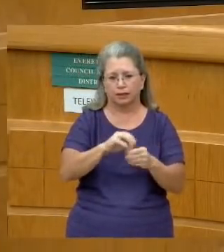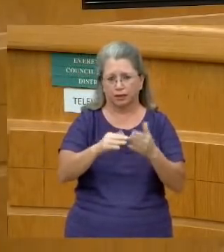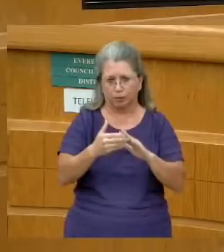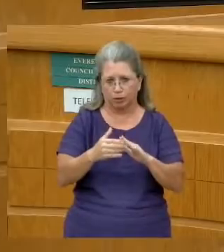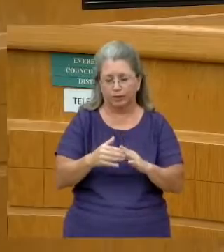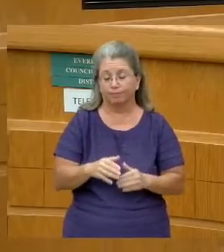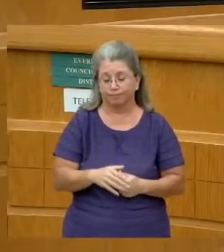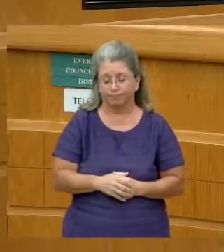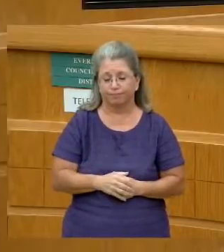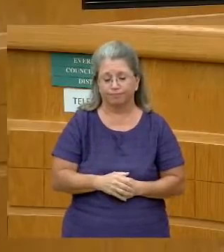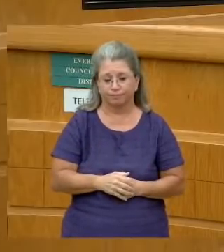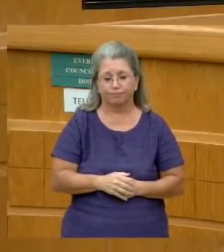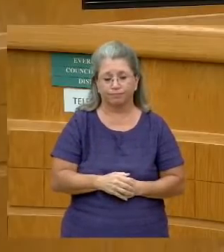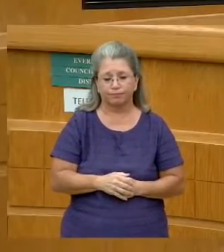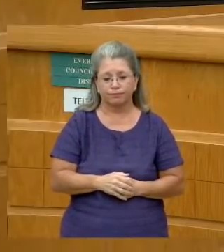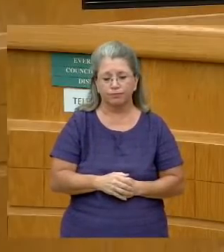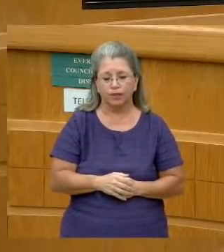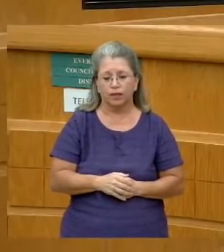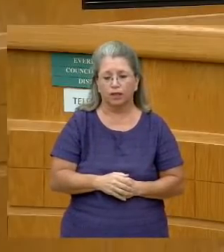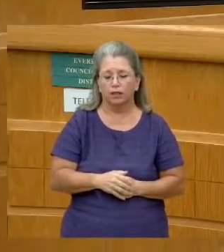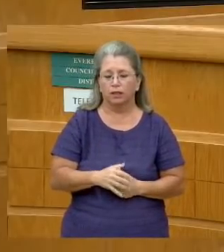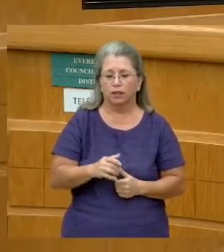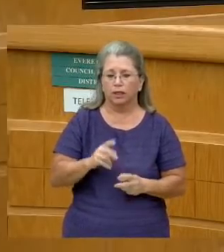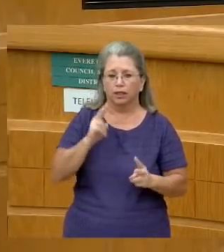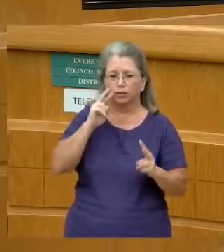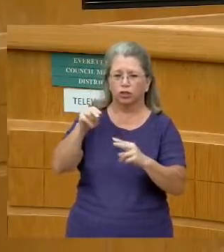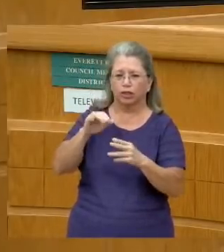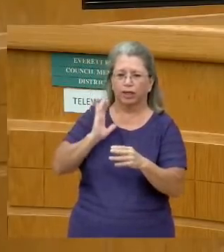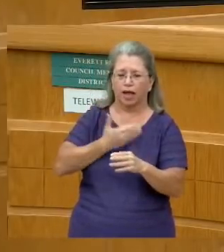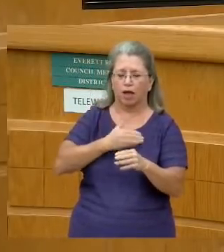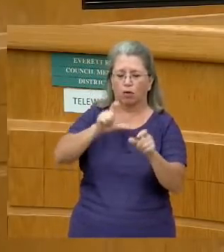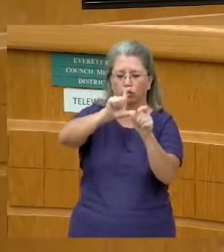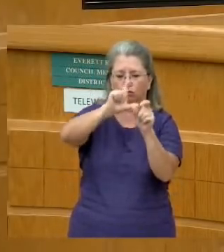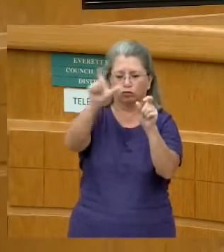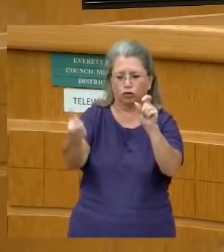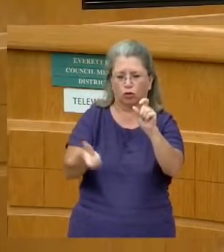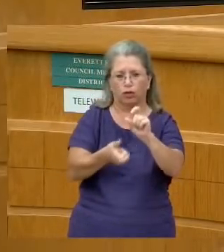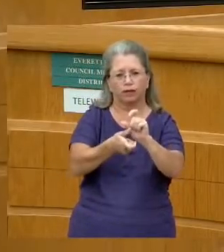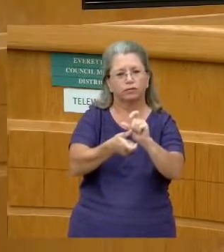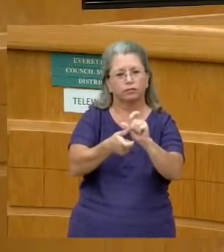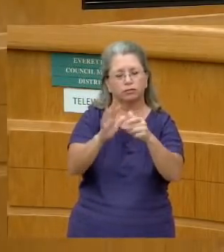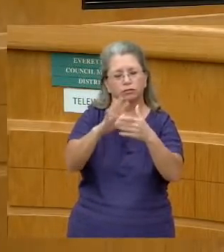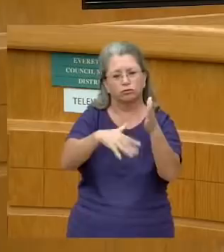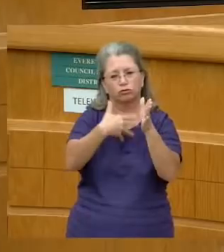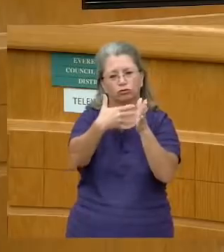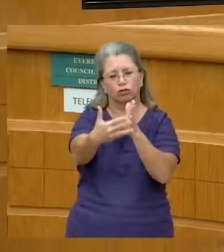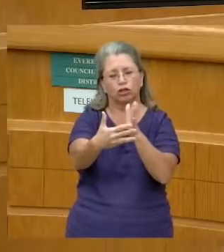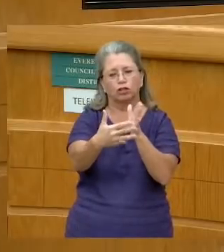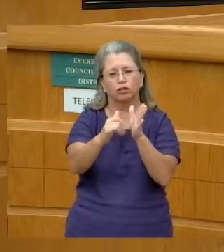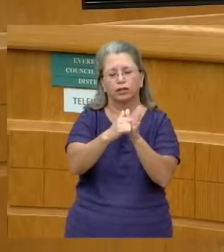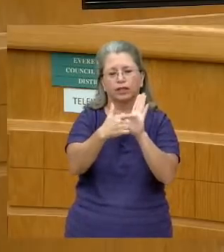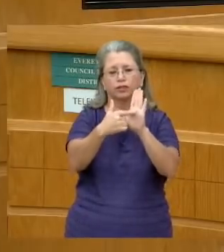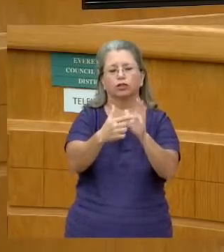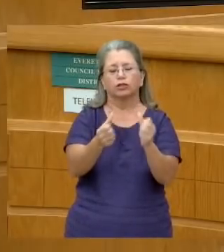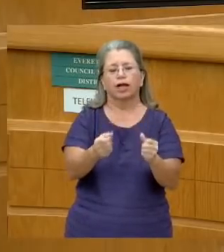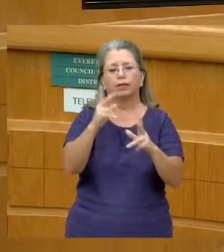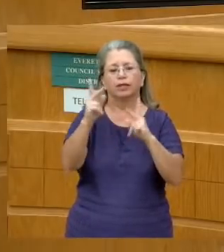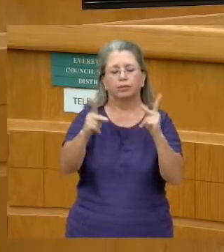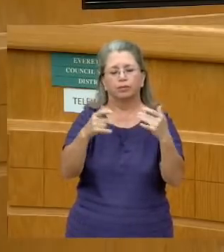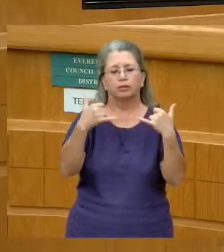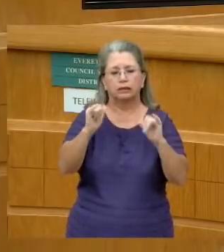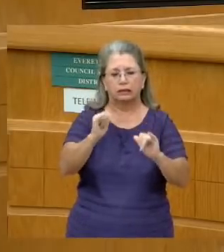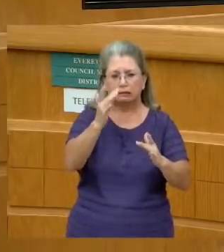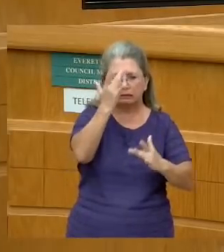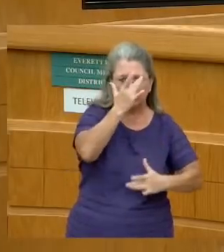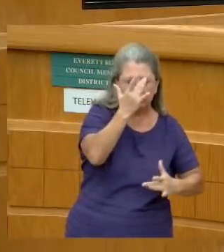Okay, so let's look at the donut chart here. This shows, puts into perspective those that still have the case of COVID-19 versus